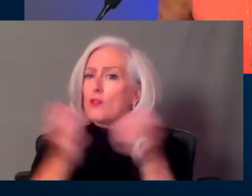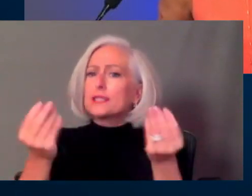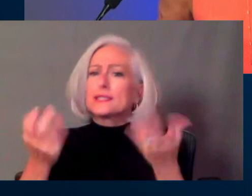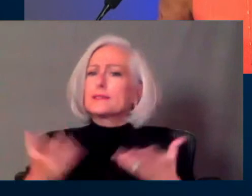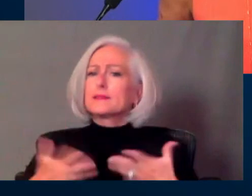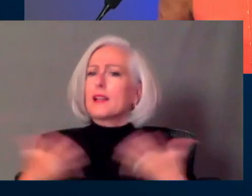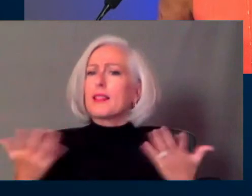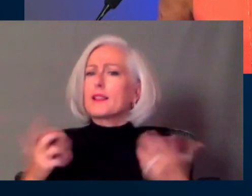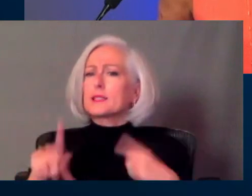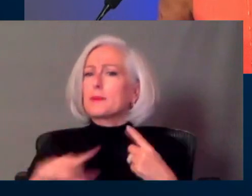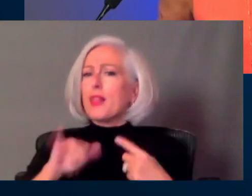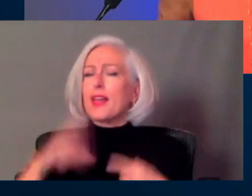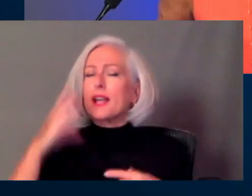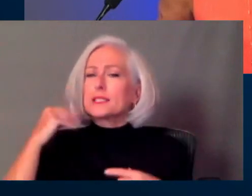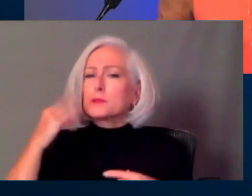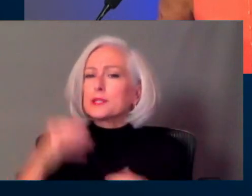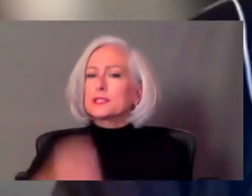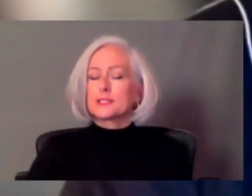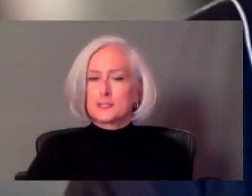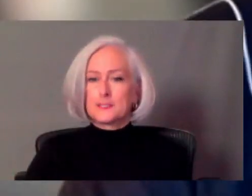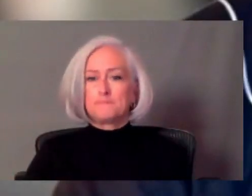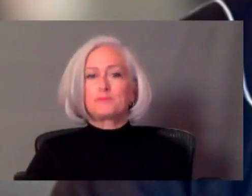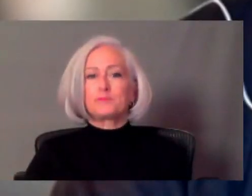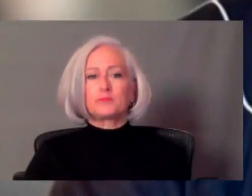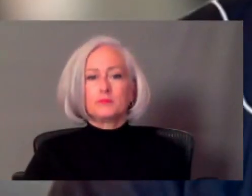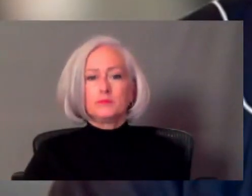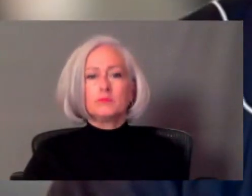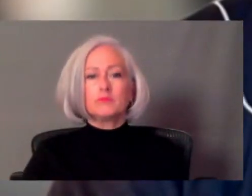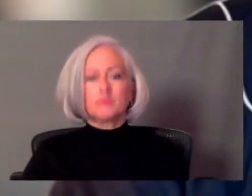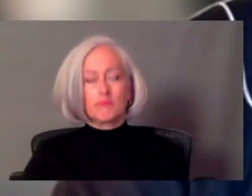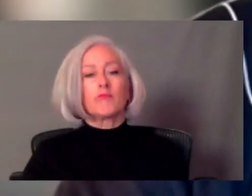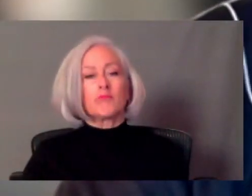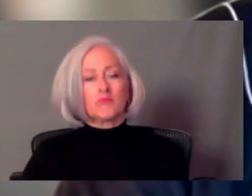subsided. I still need a nap midday.